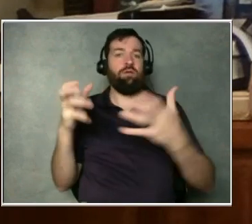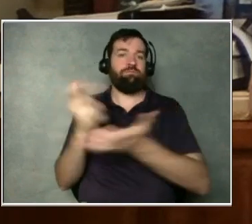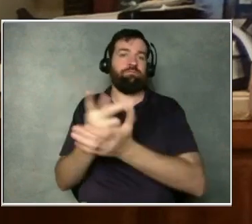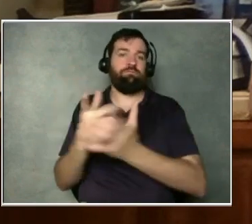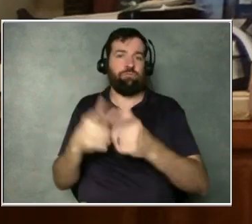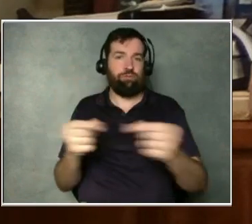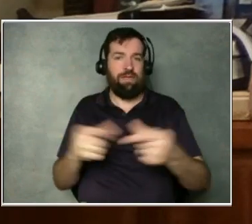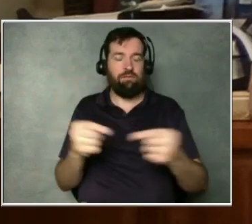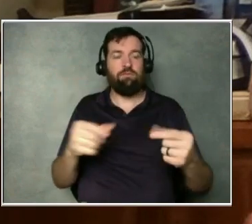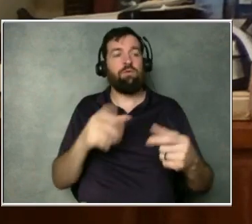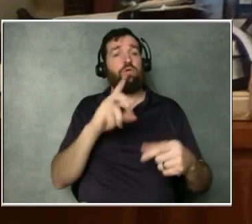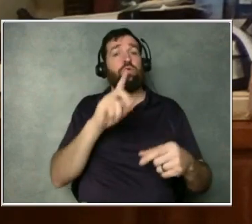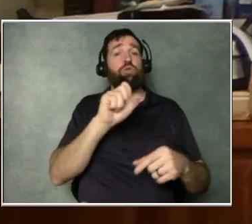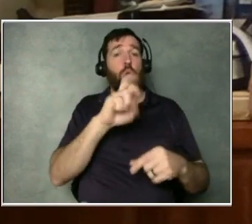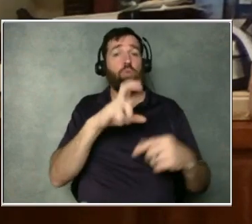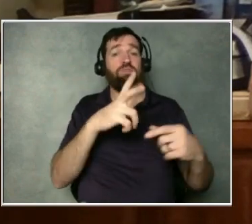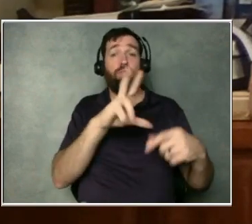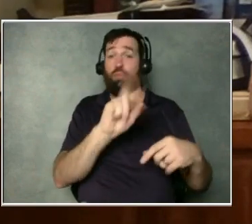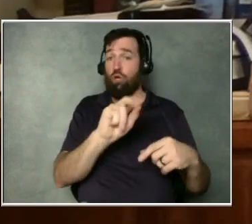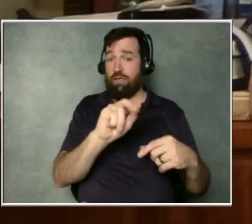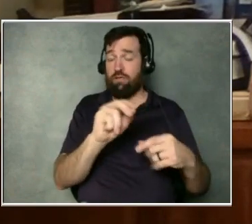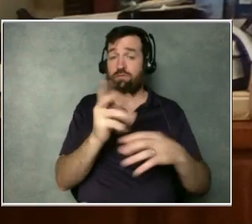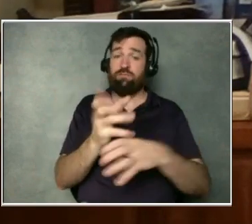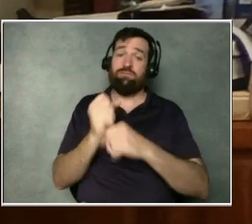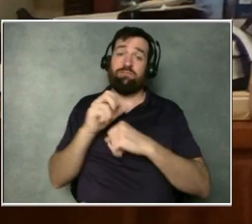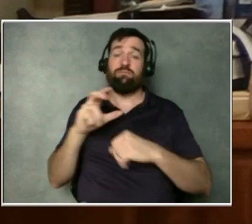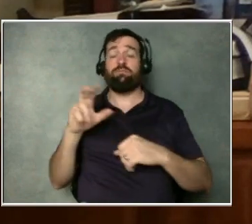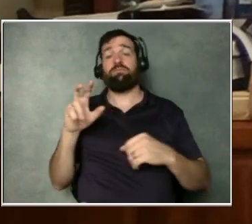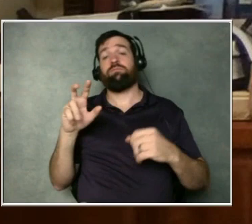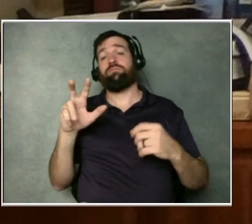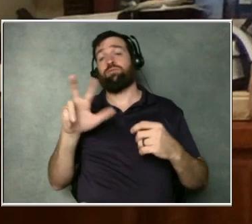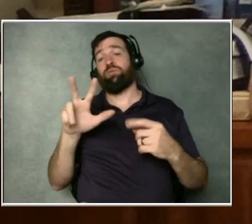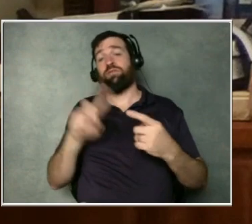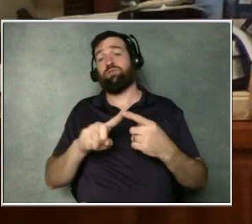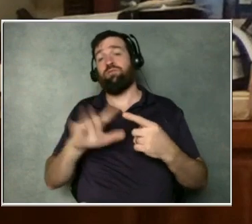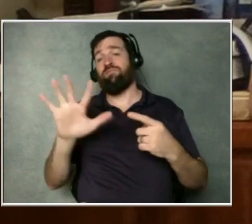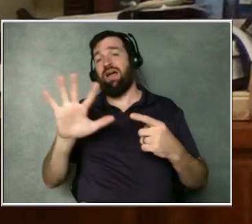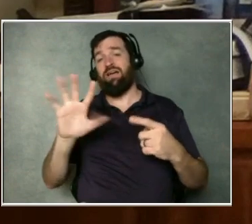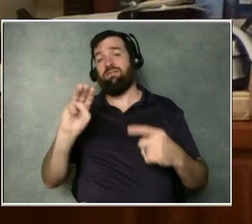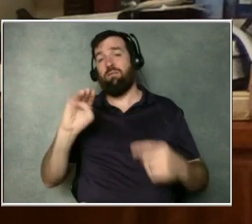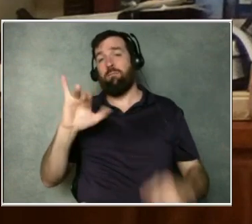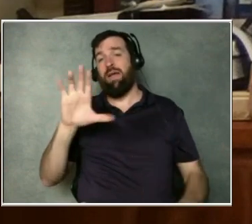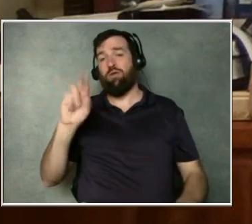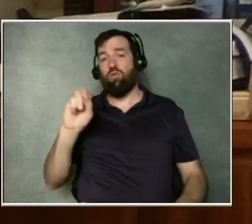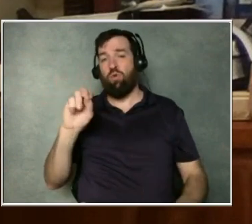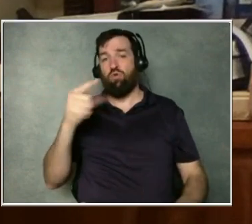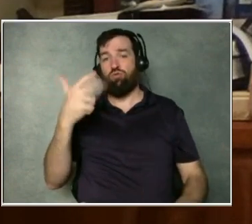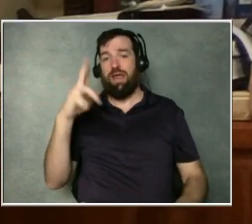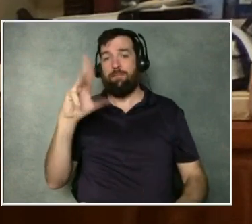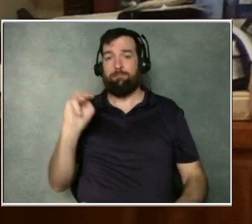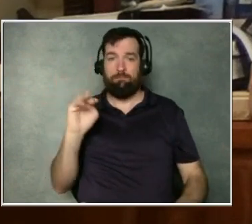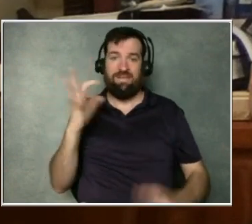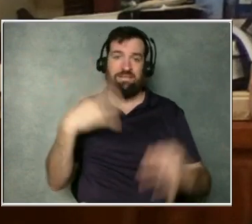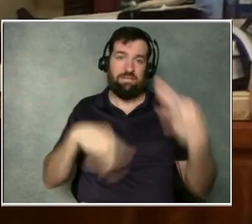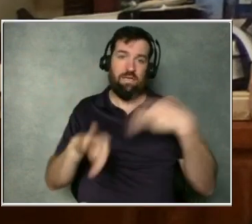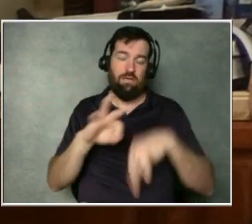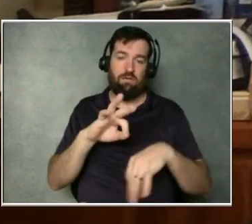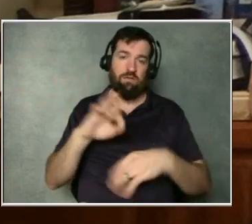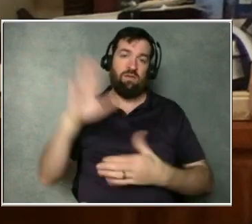the mRNA vaccines, you're getting a dose of 3 to 5 micrograms of this. So much